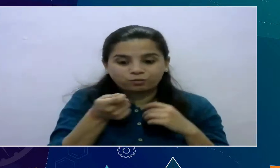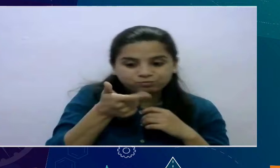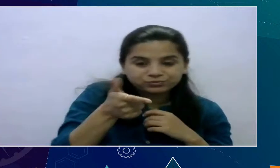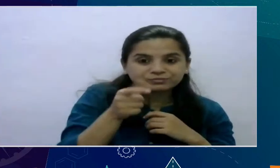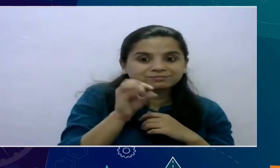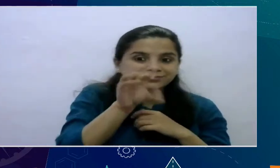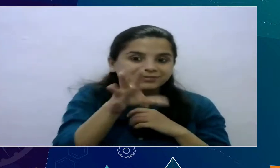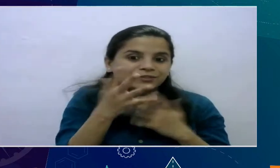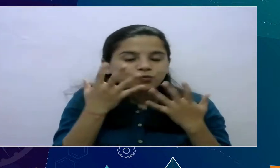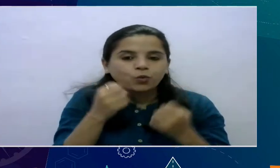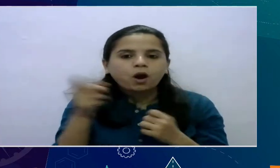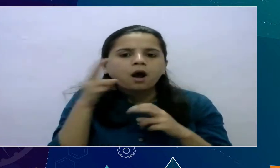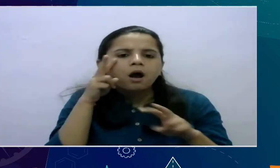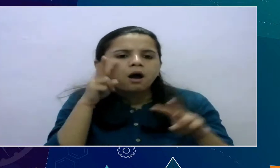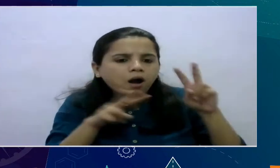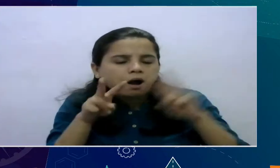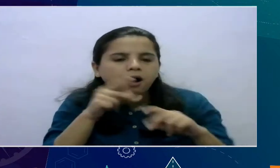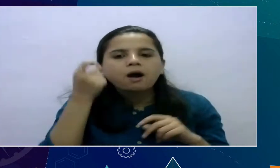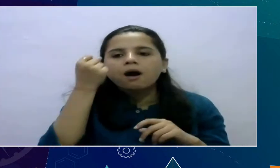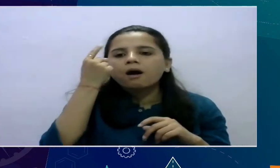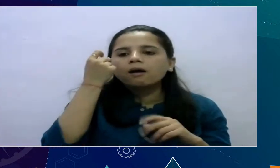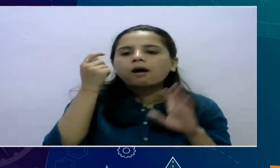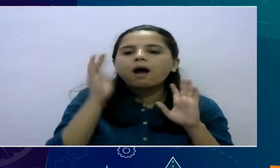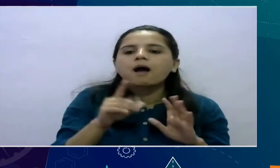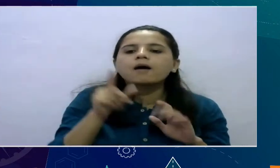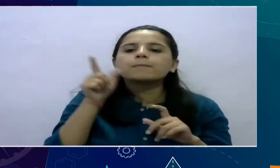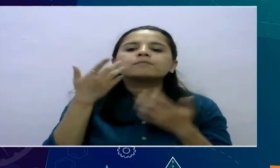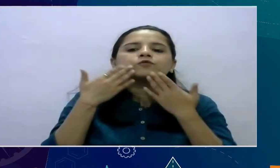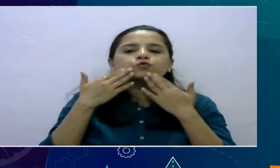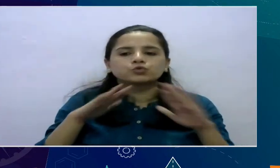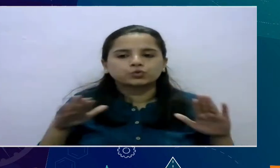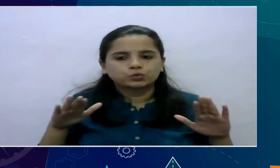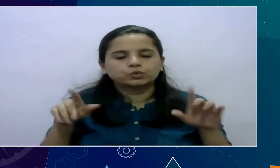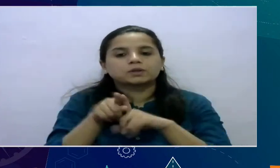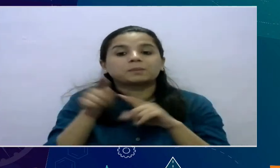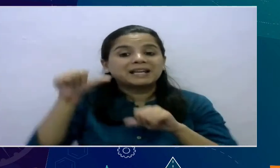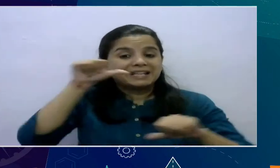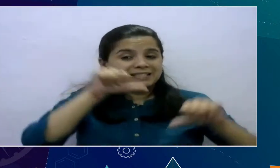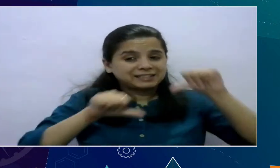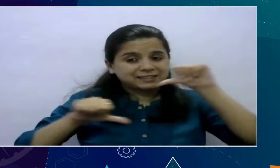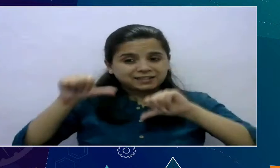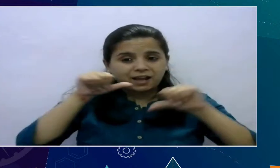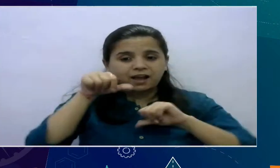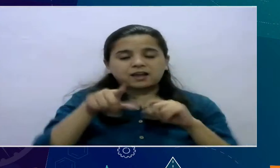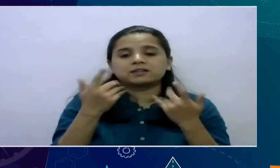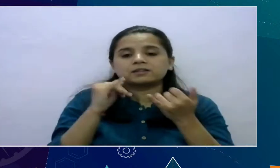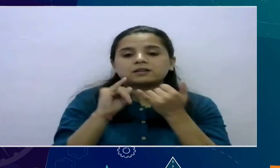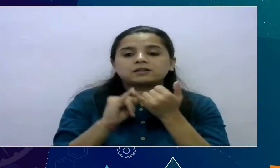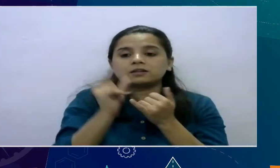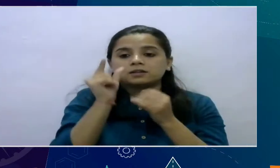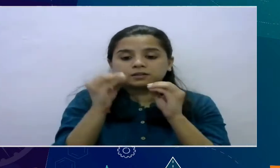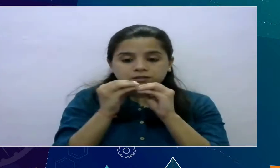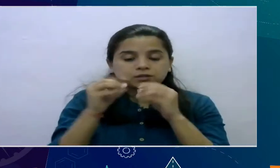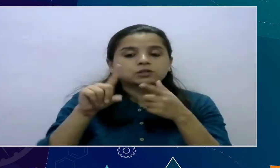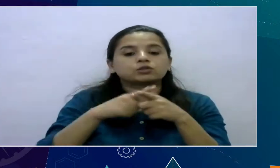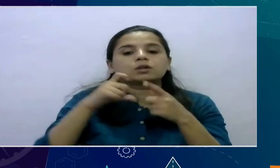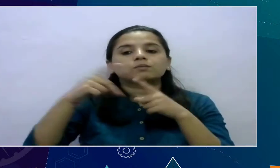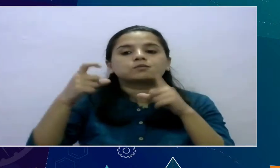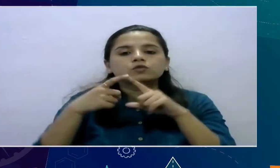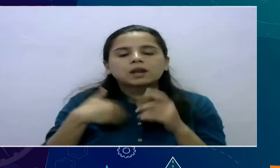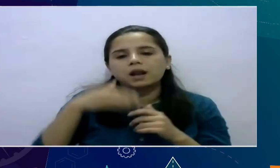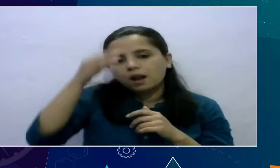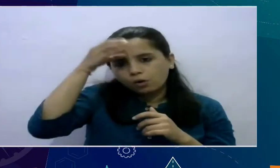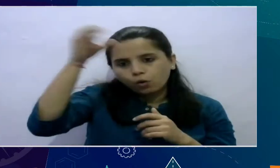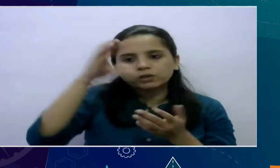way, they observe and they understand. So, what happens in case of science is a subject where you learn the concept